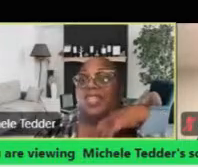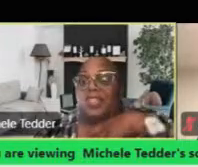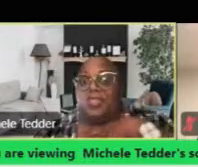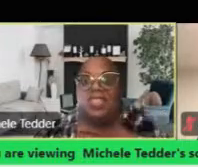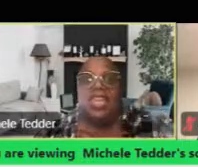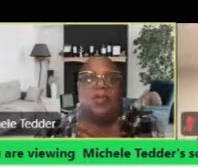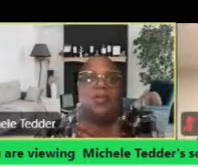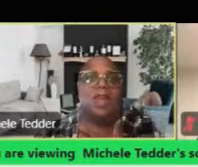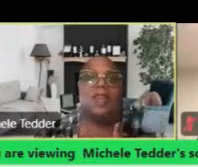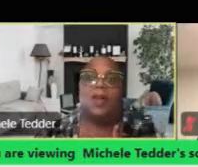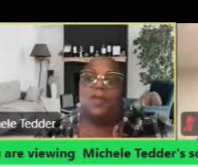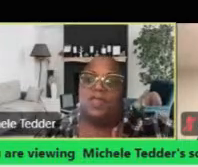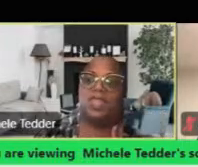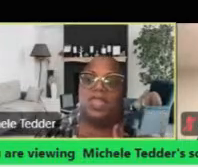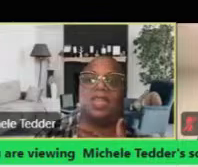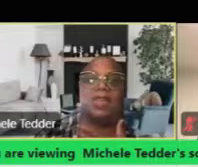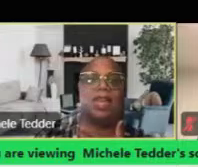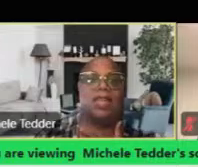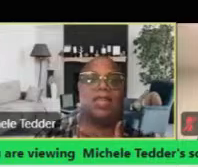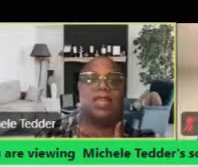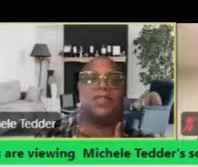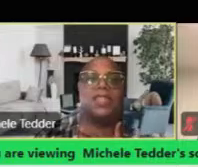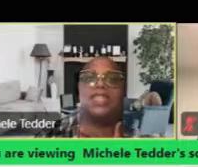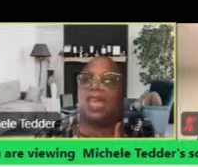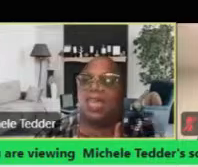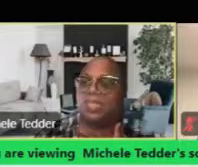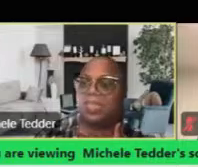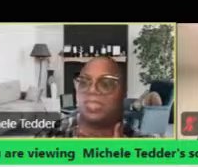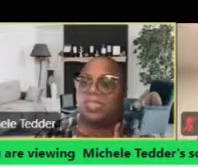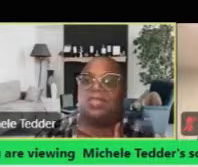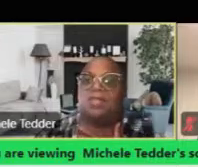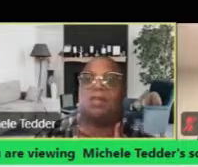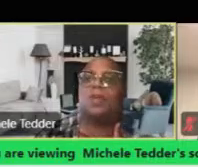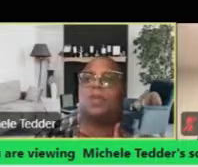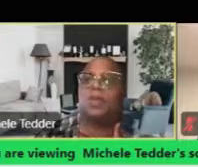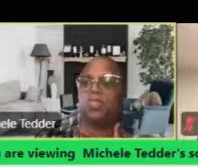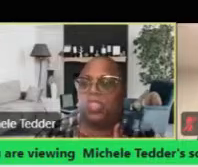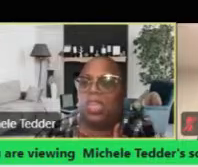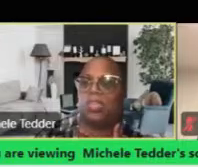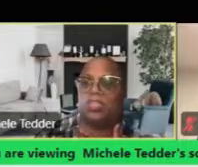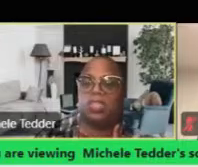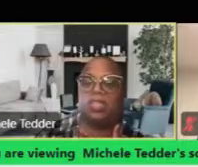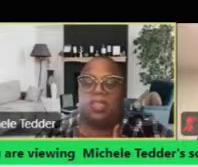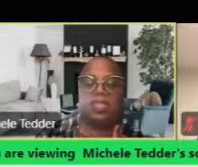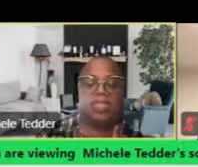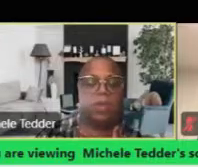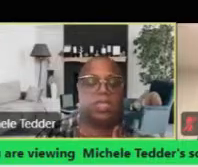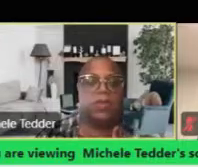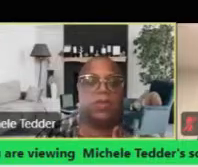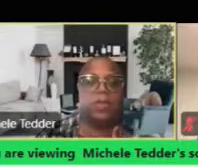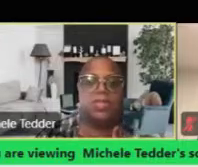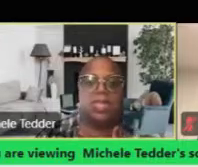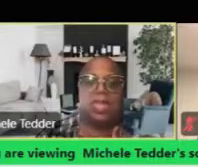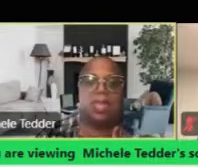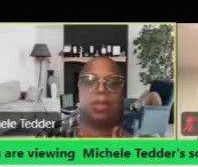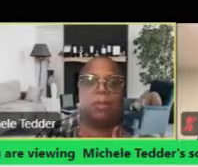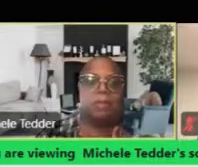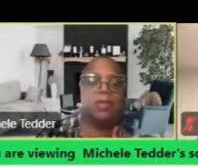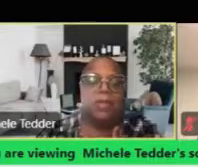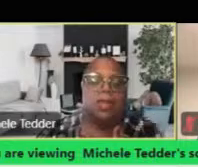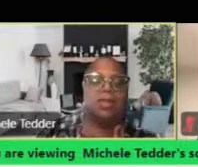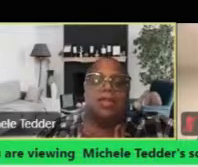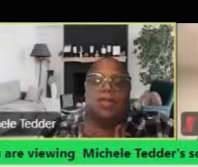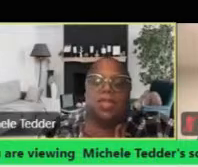discuss these issues in a way that hopefully gives us access and promotes change in the space of obesity